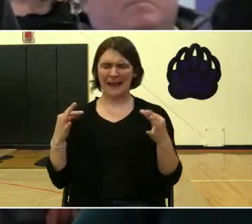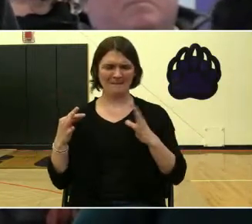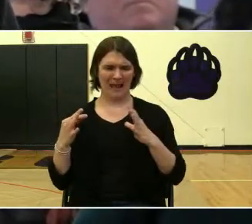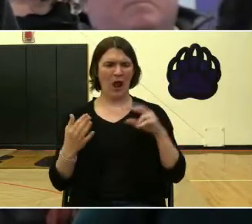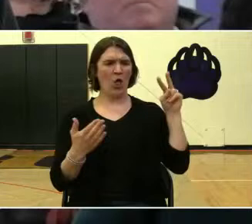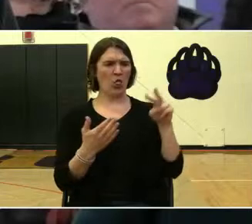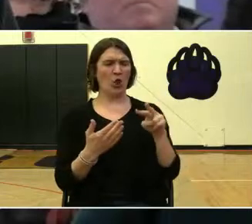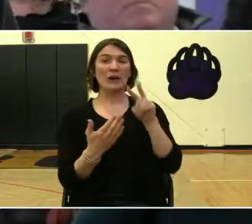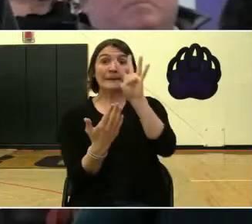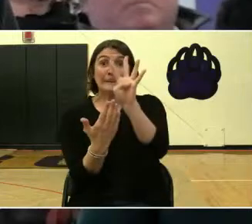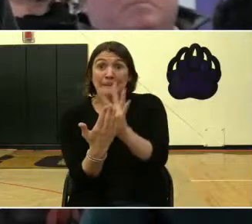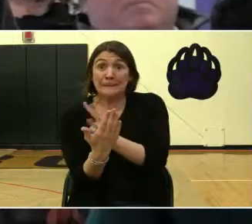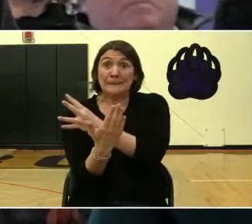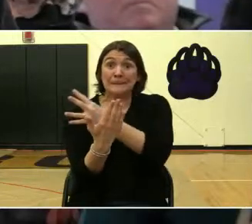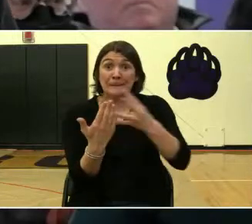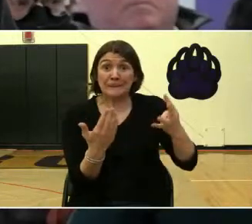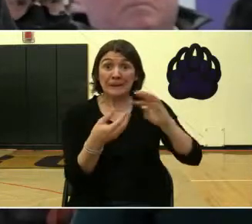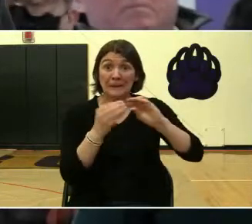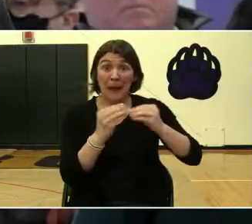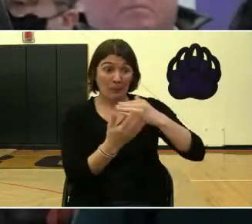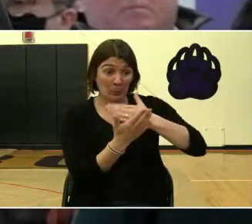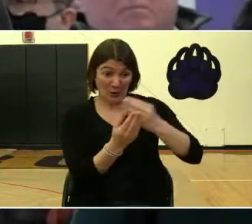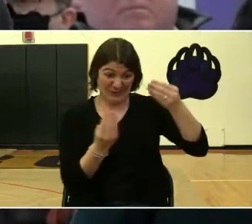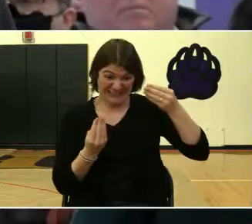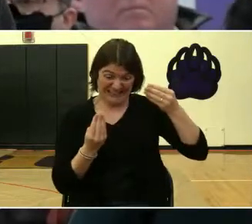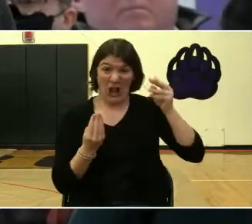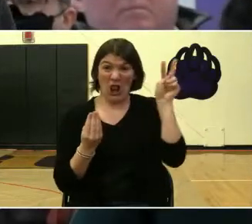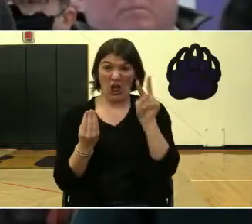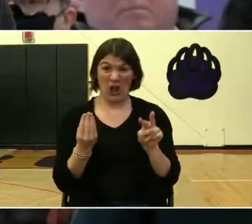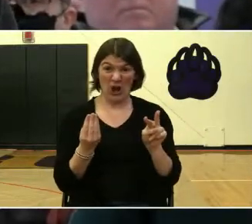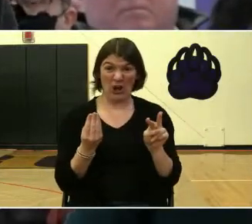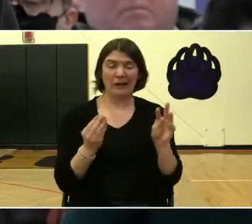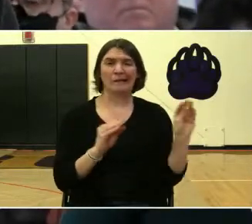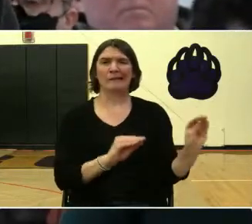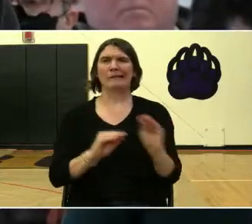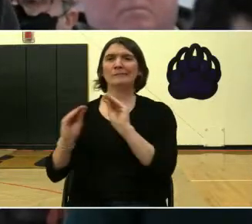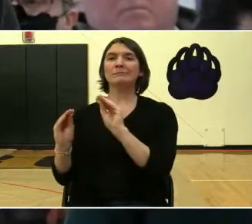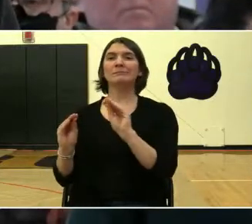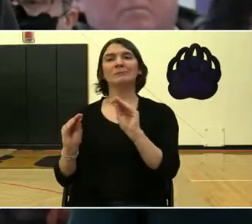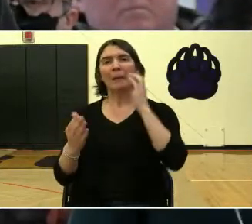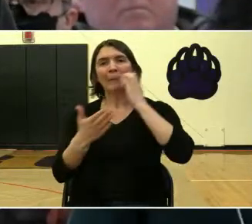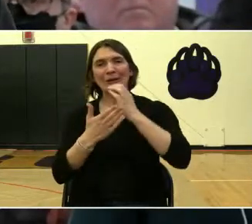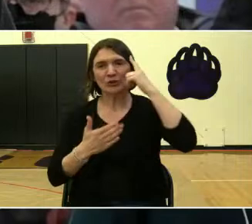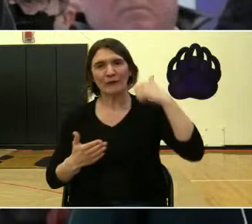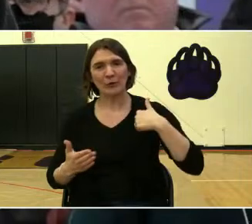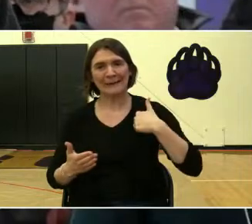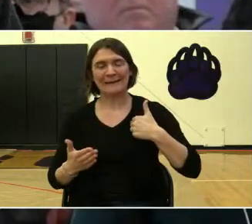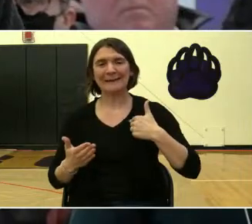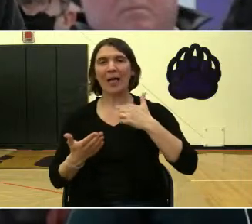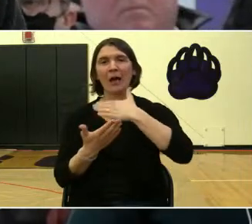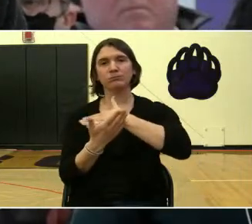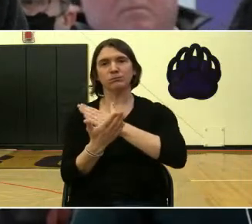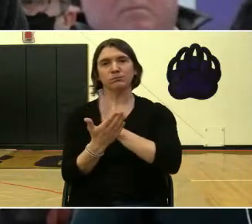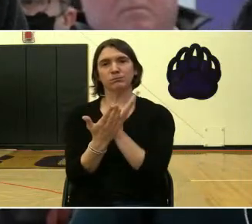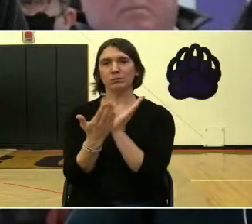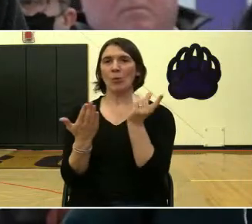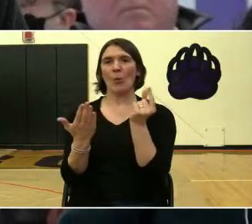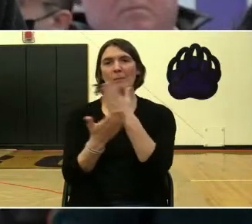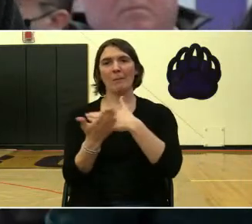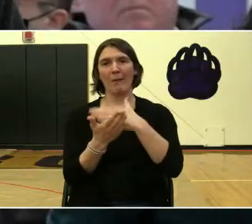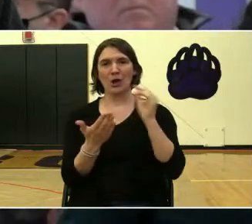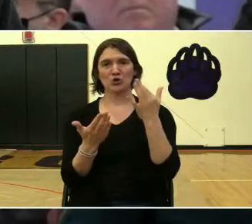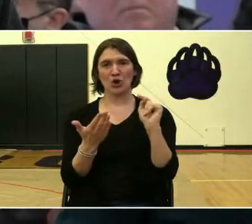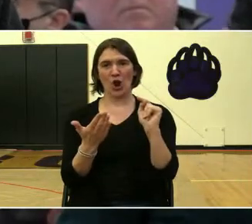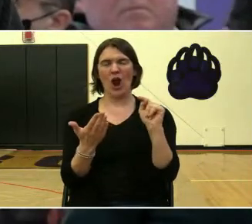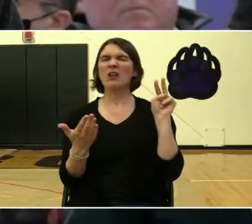the detail of the budget the detail sheet and put them into a graph and what I can see is